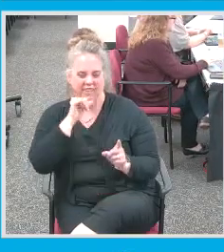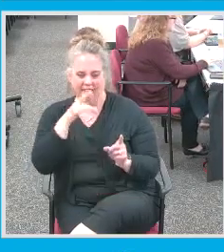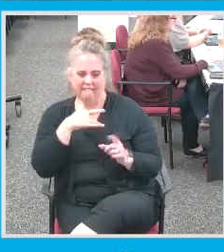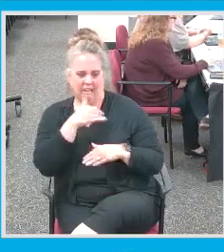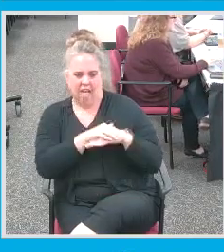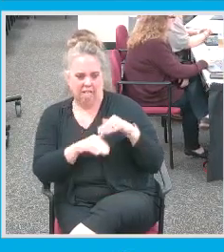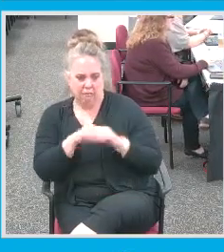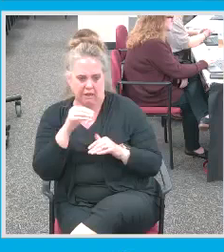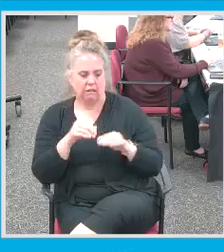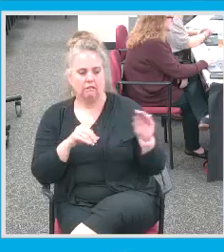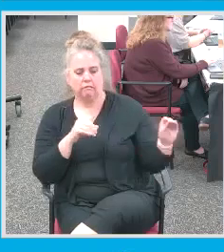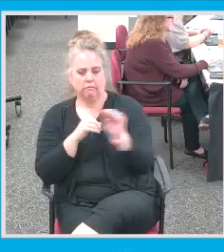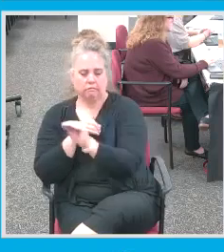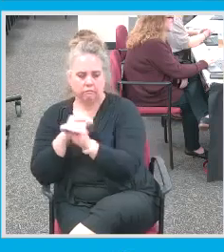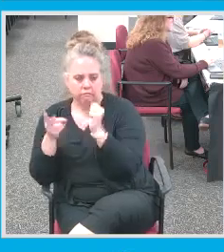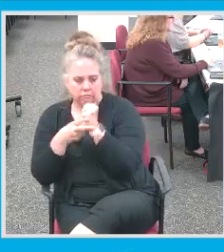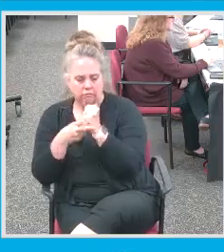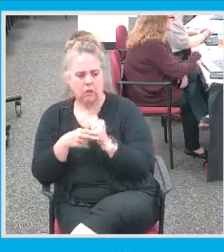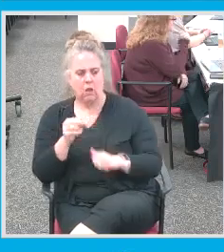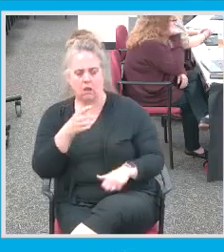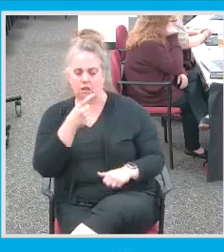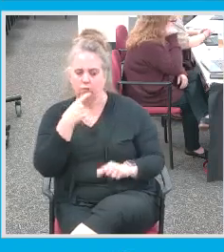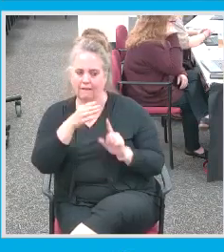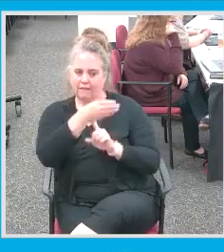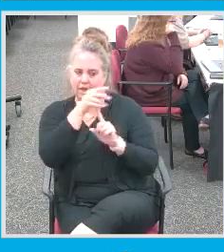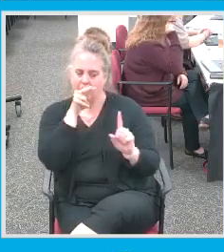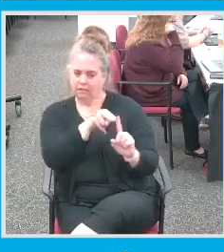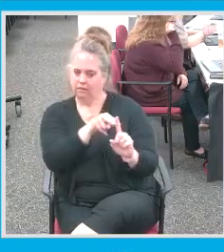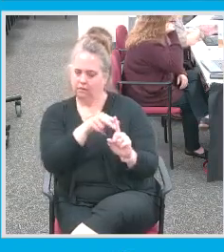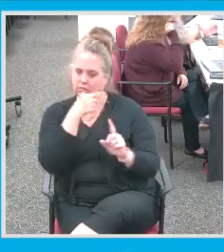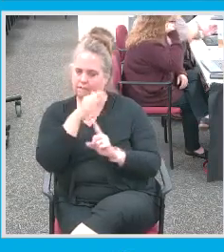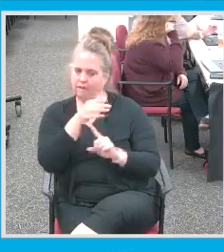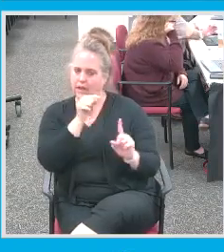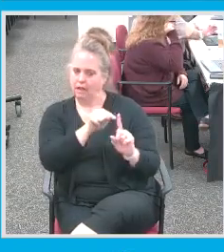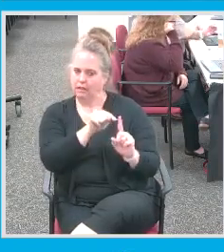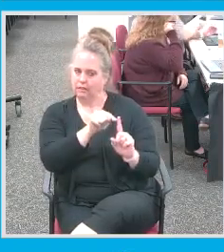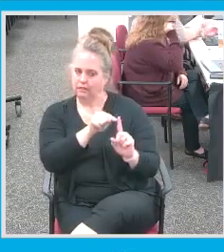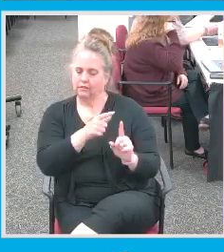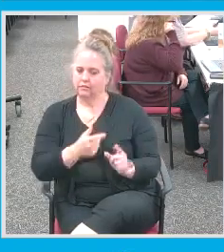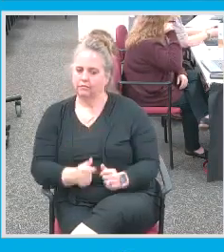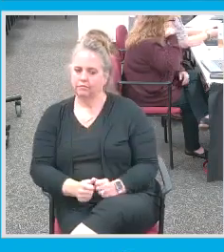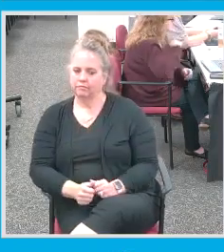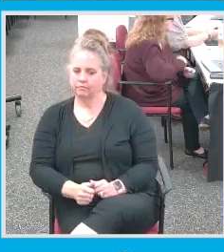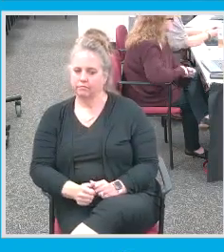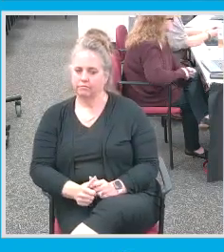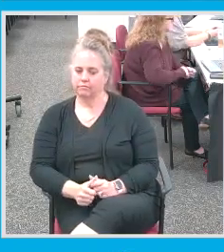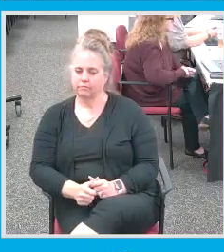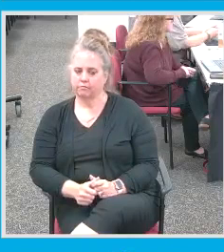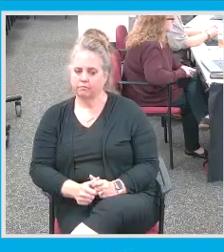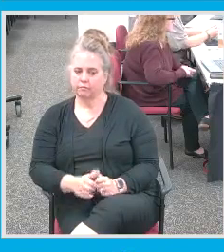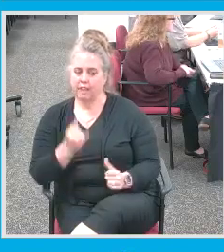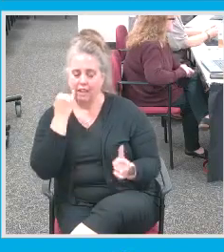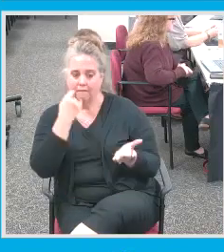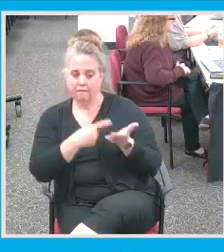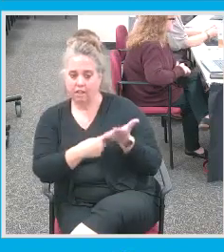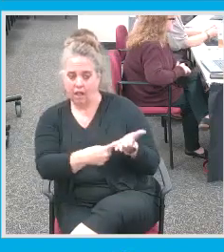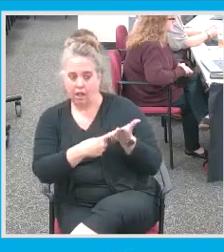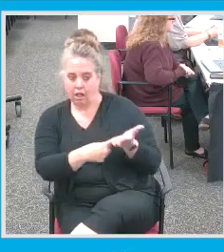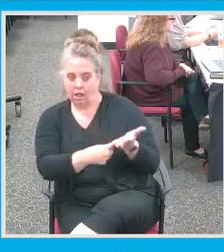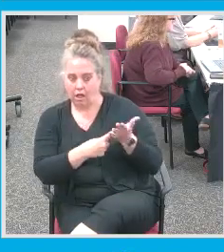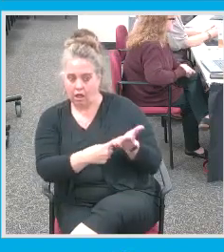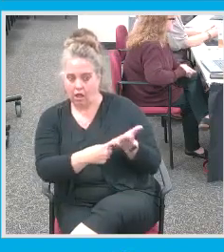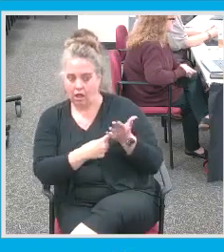things, because I don't know all the answers to those questions, but I know if someone's engaging in that conversation, I want them to be able to have that